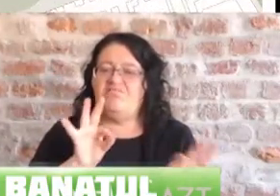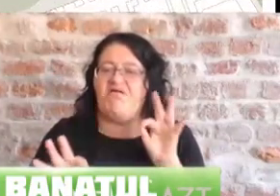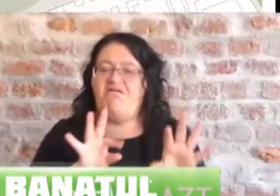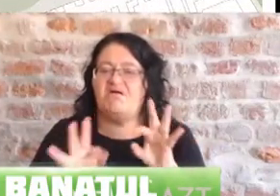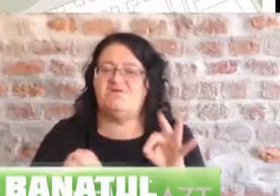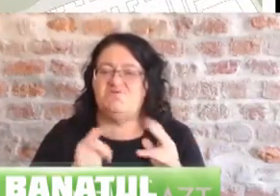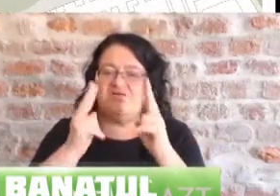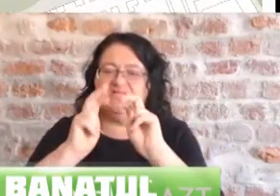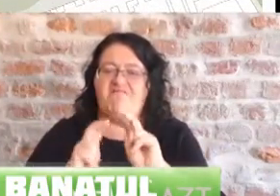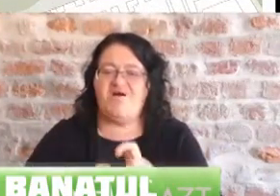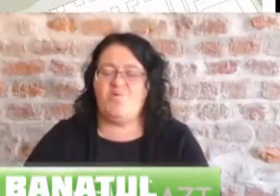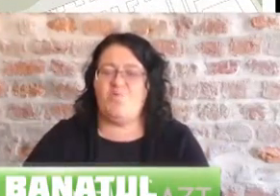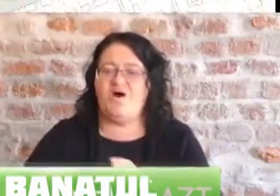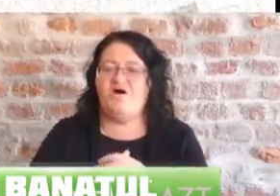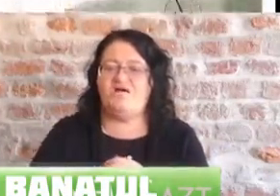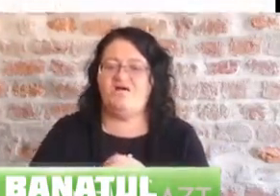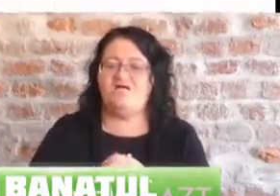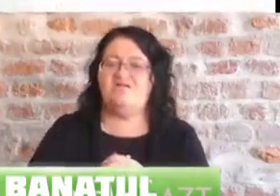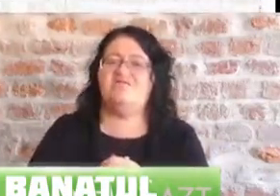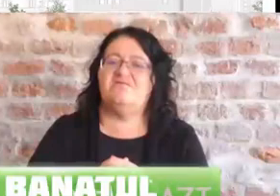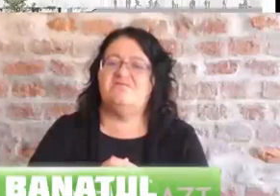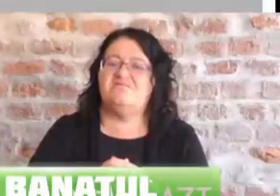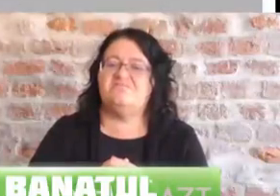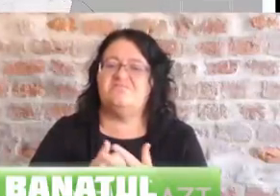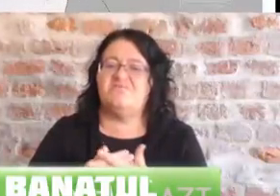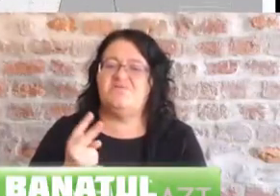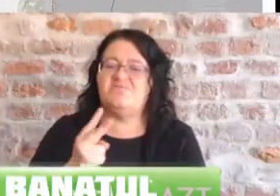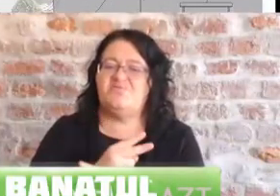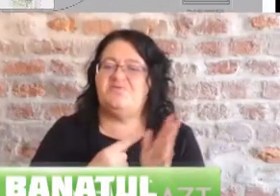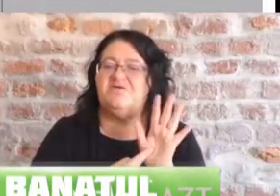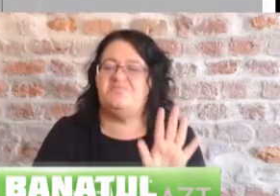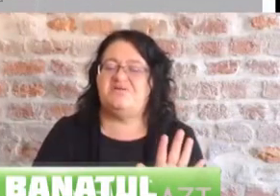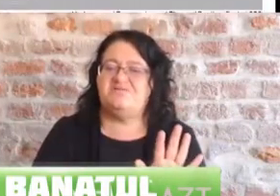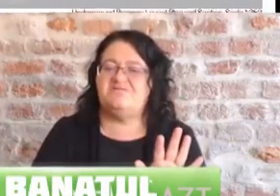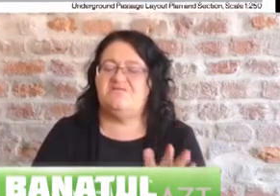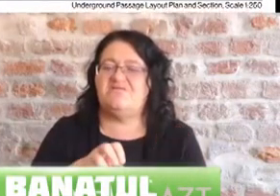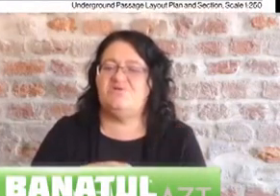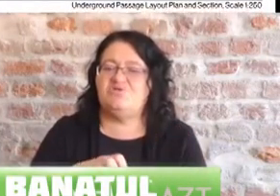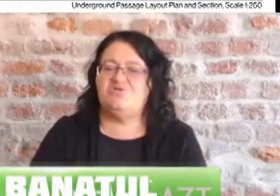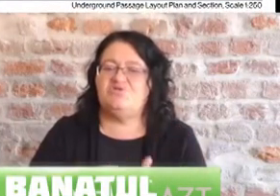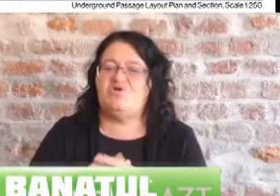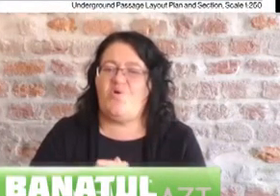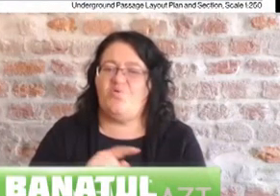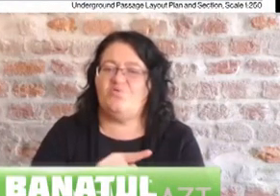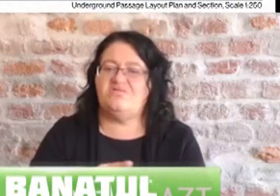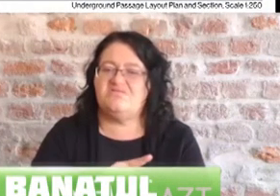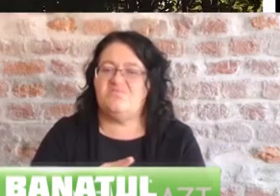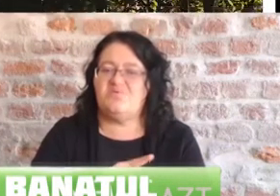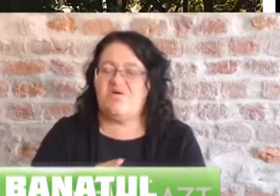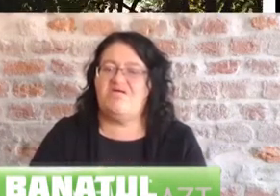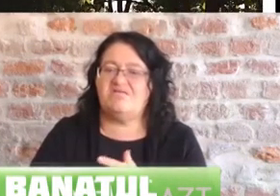the evaluated podium, not here, for public presentations, at the location of the temporary